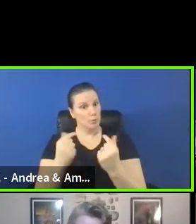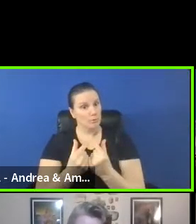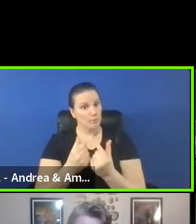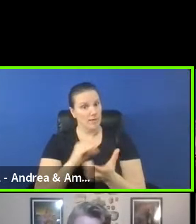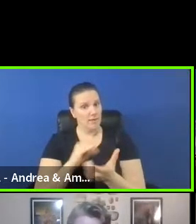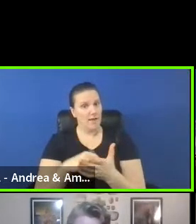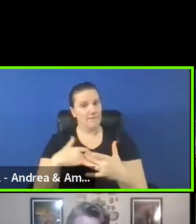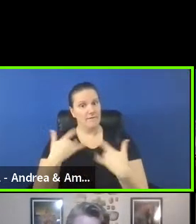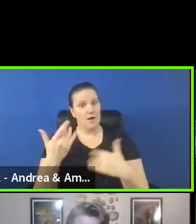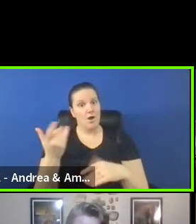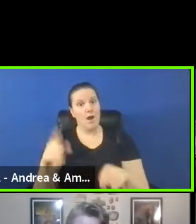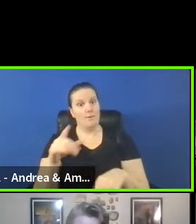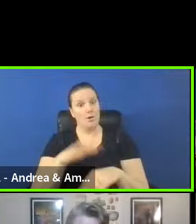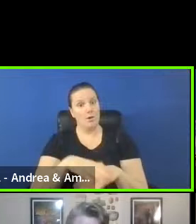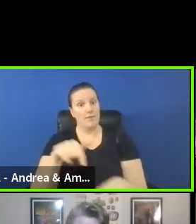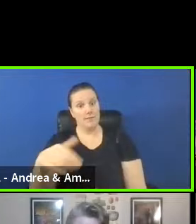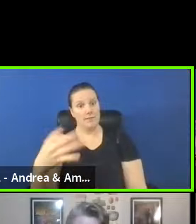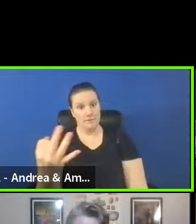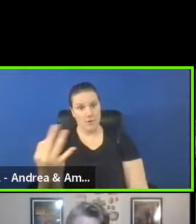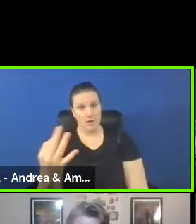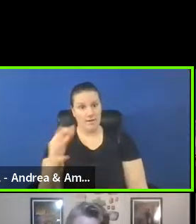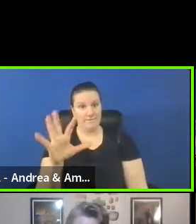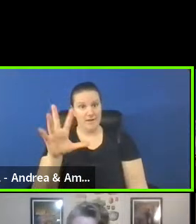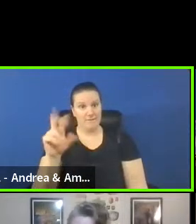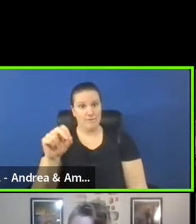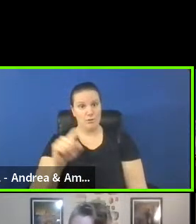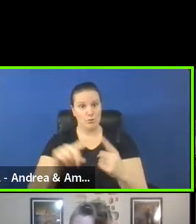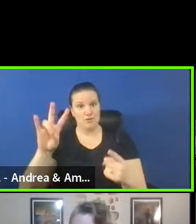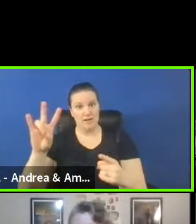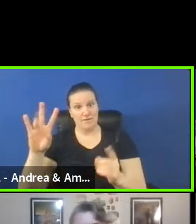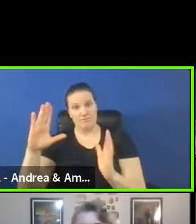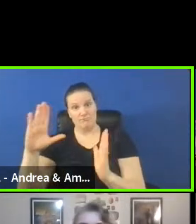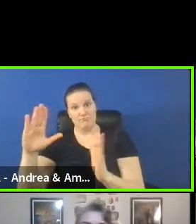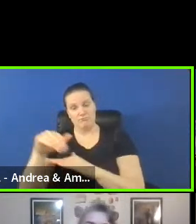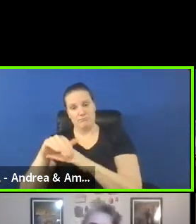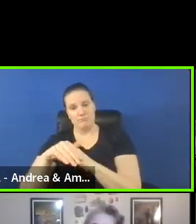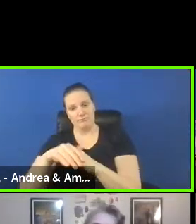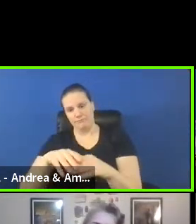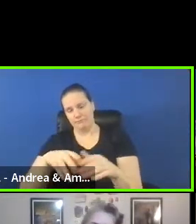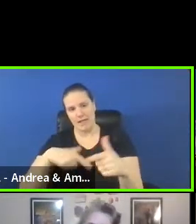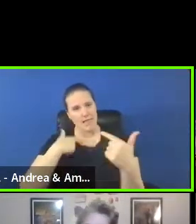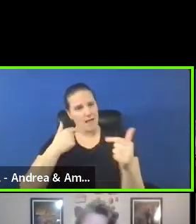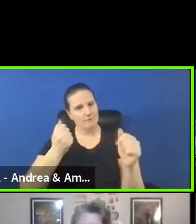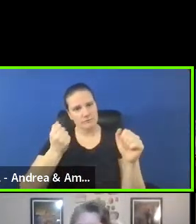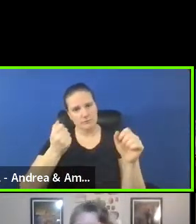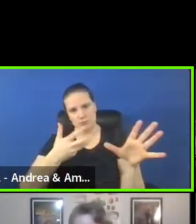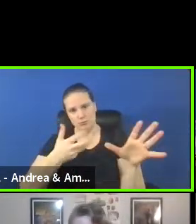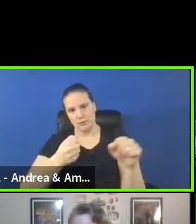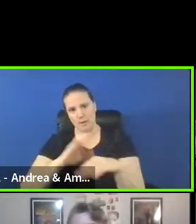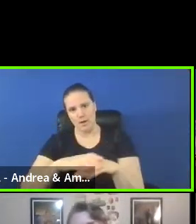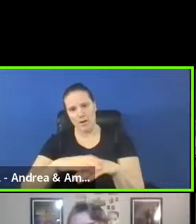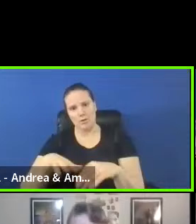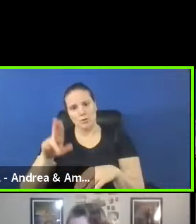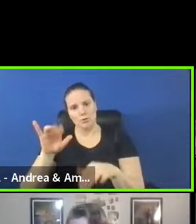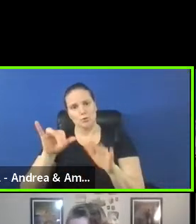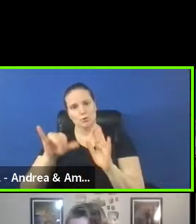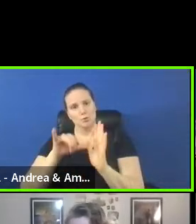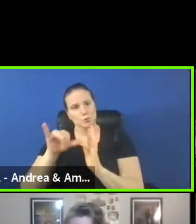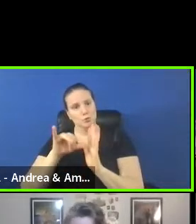event is happening this Friday from 5:30 to 7 p.m. It'll be live streamed on YouTube as well as on